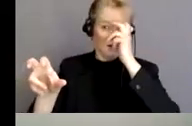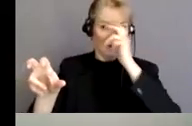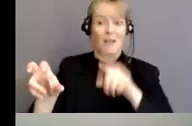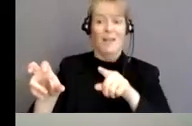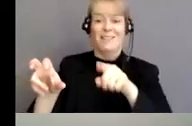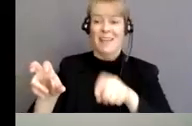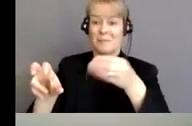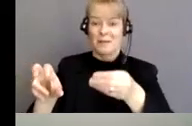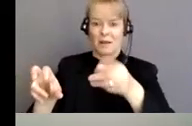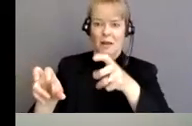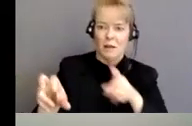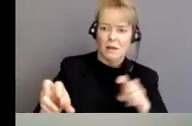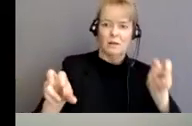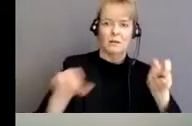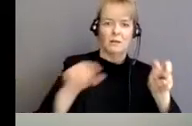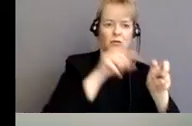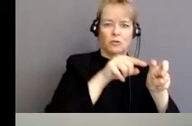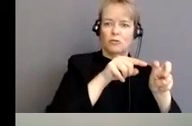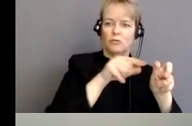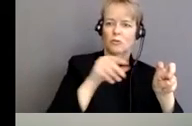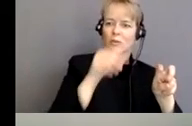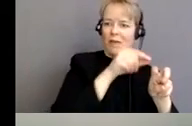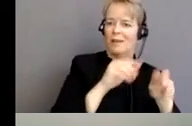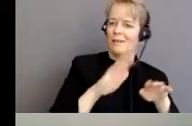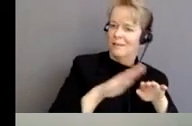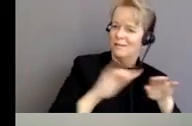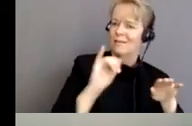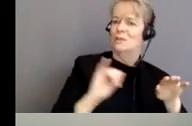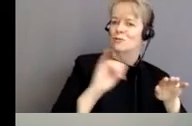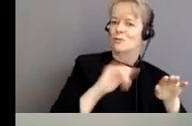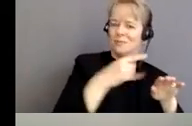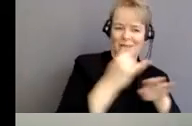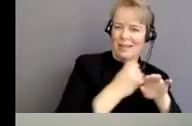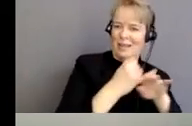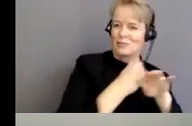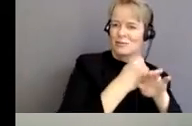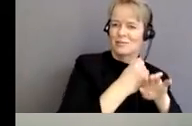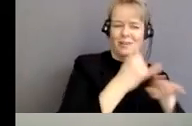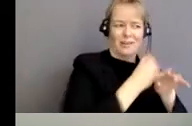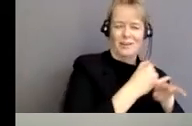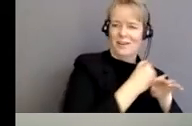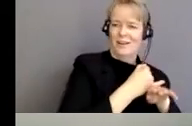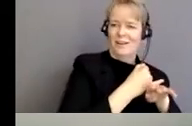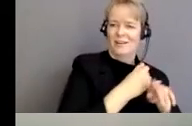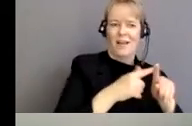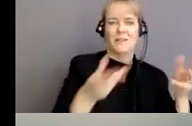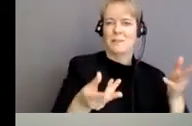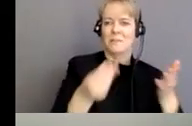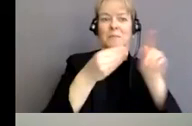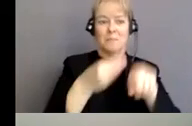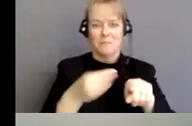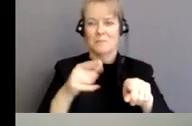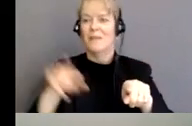on my investment. And that lures more people to invest their money. Of course, like I say, the later money coming in pays interest on the